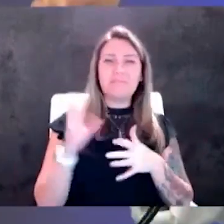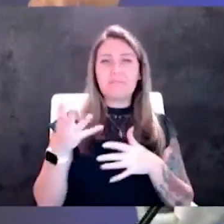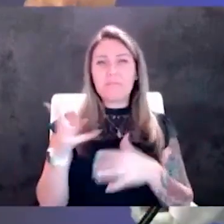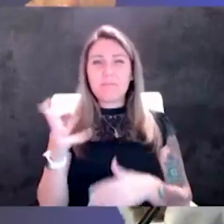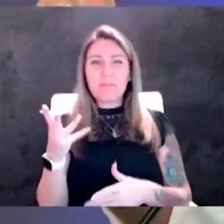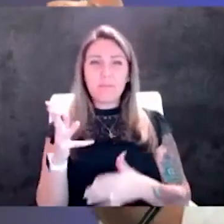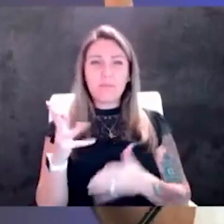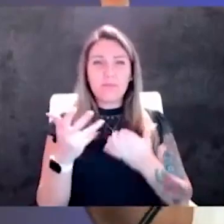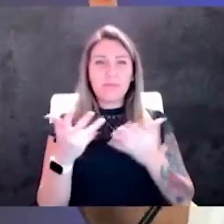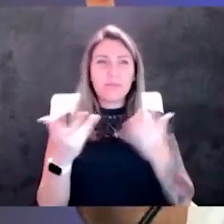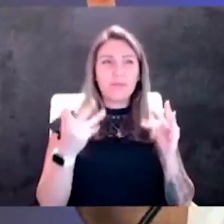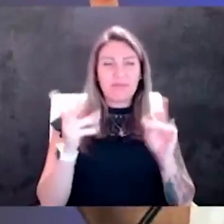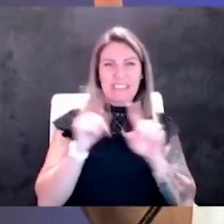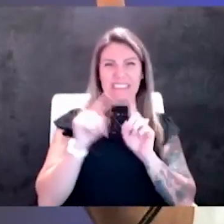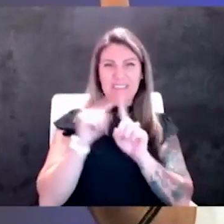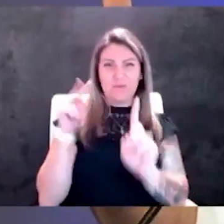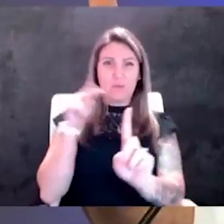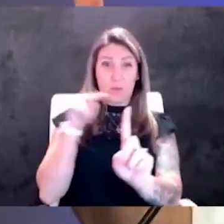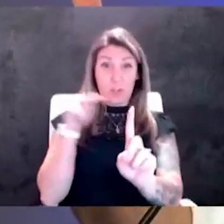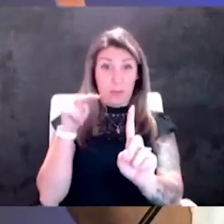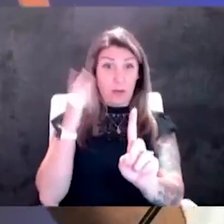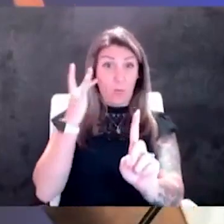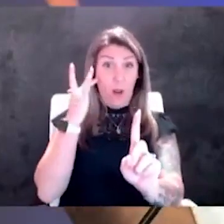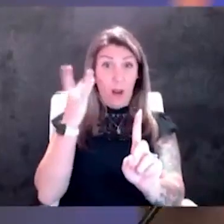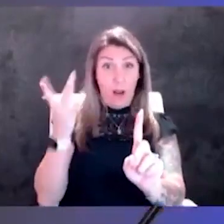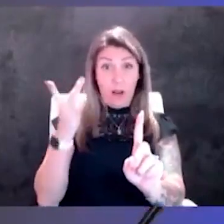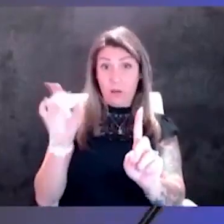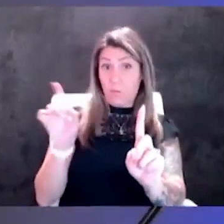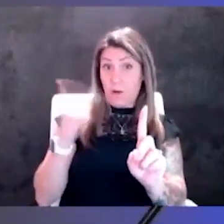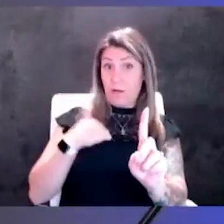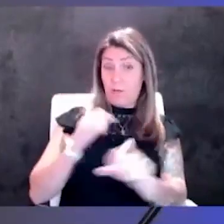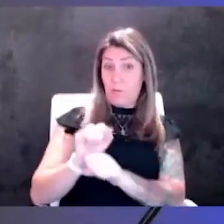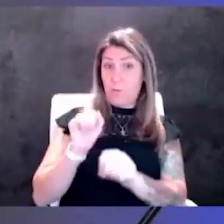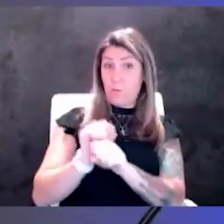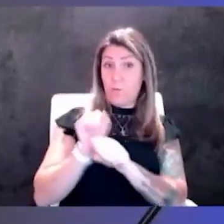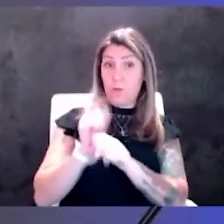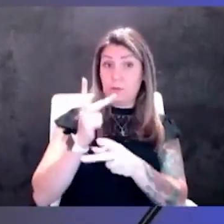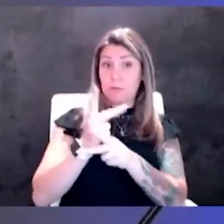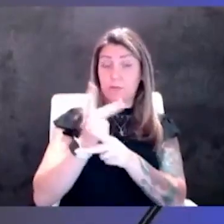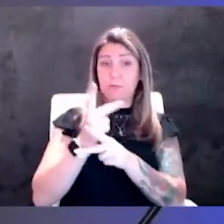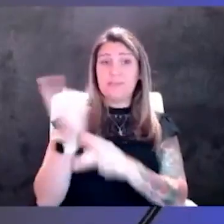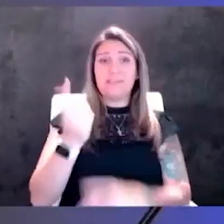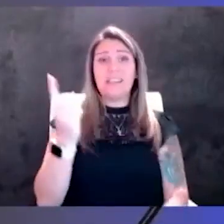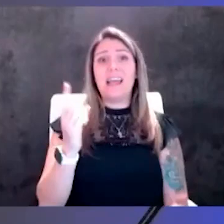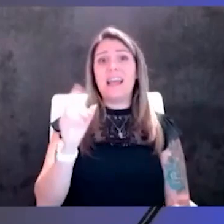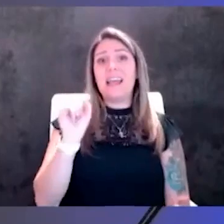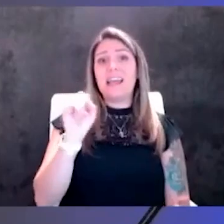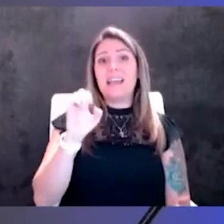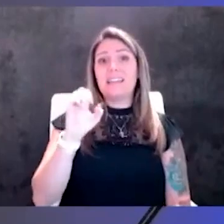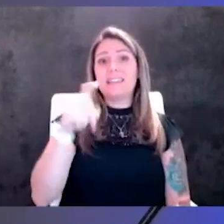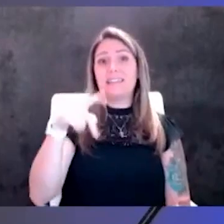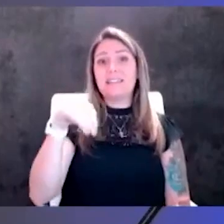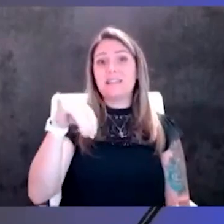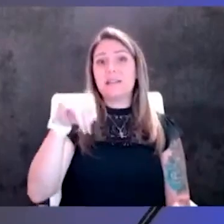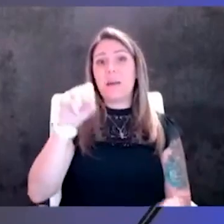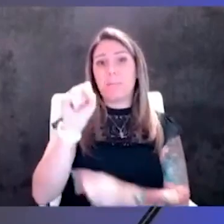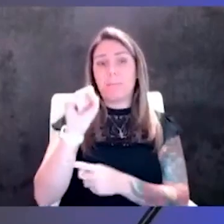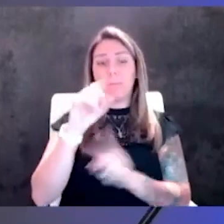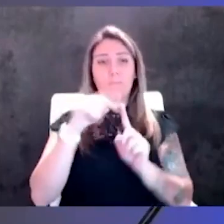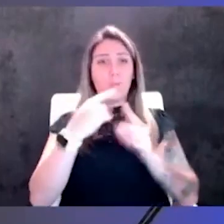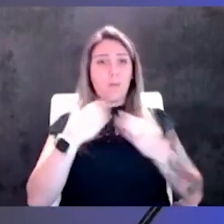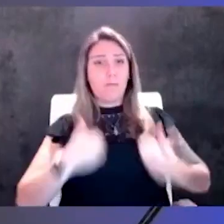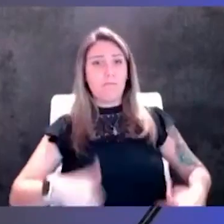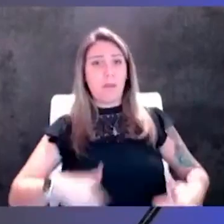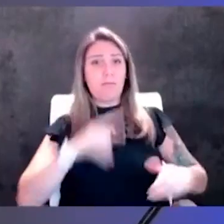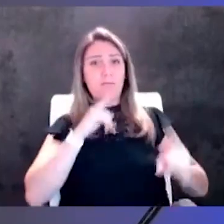nuanced perspective on this, because where I work, I take care of something called sepsis, which is when your body's response to